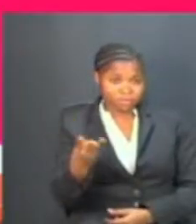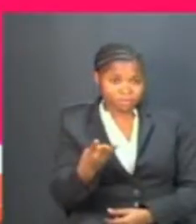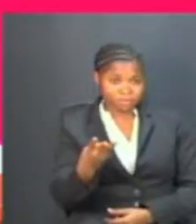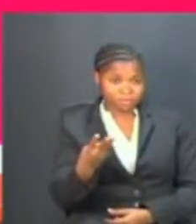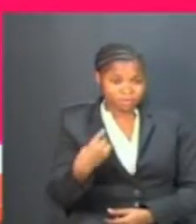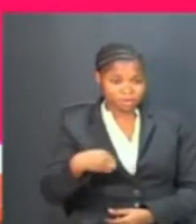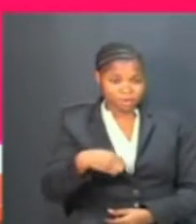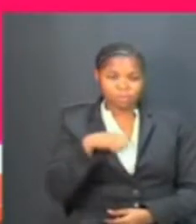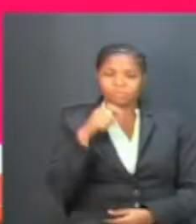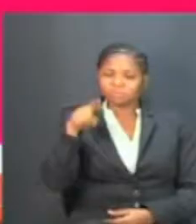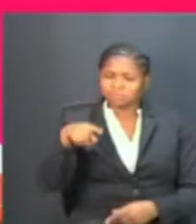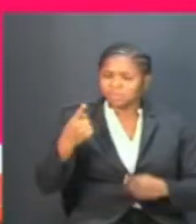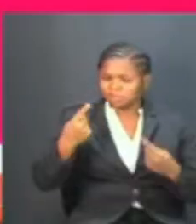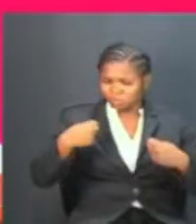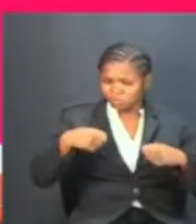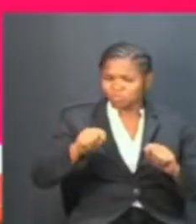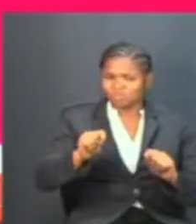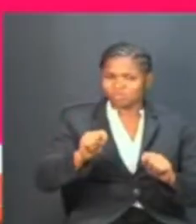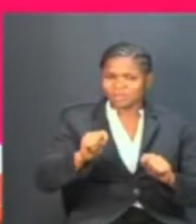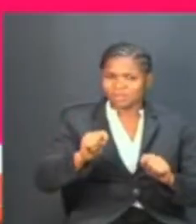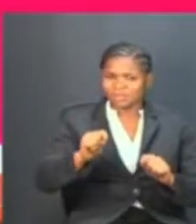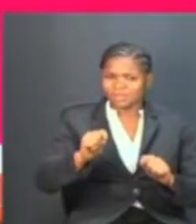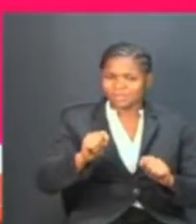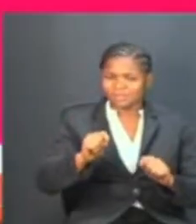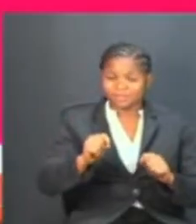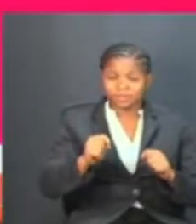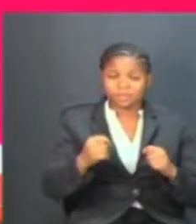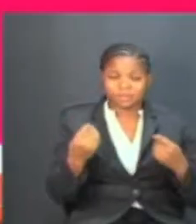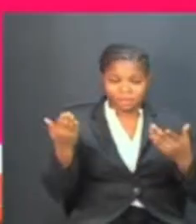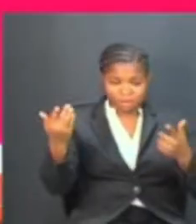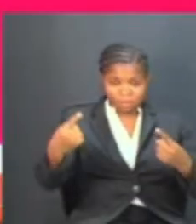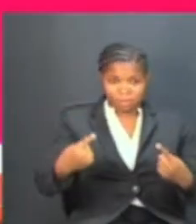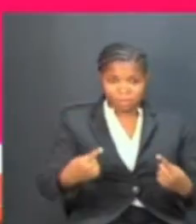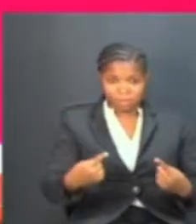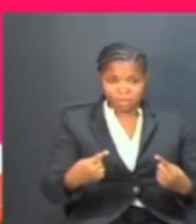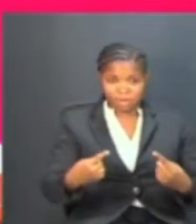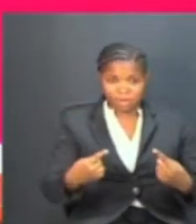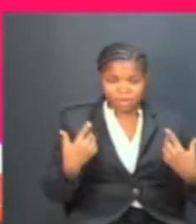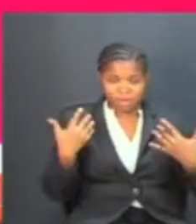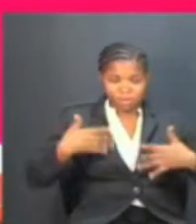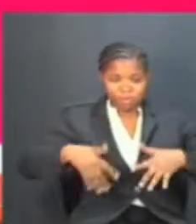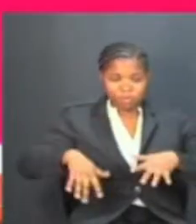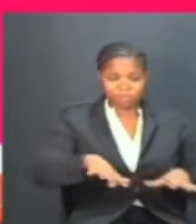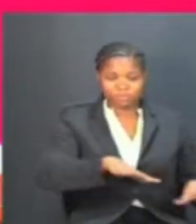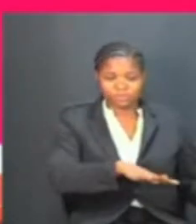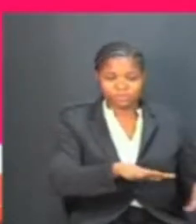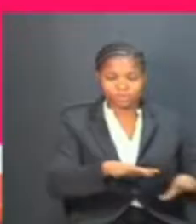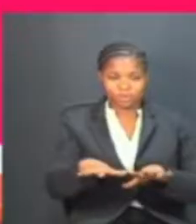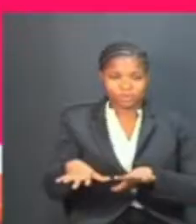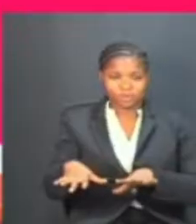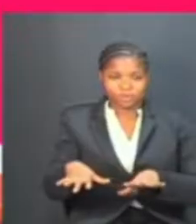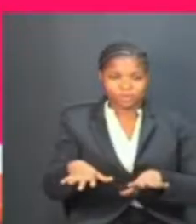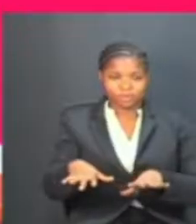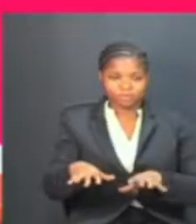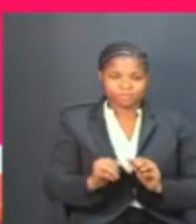do well to be in the fugu. All members, it is true.